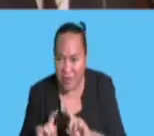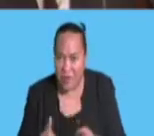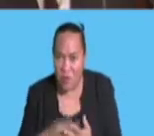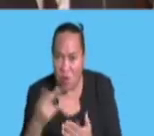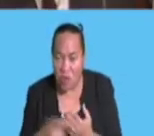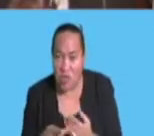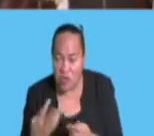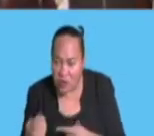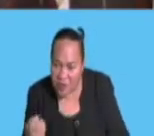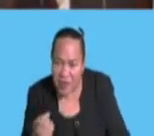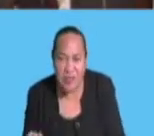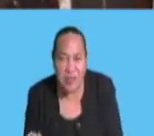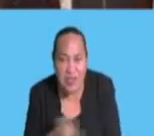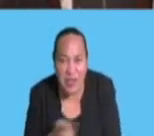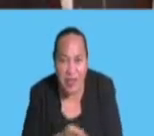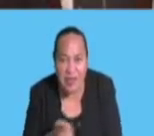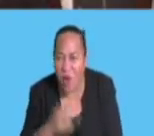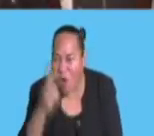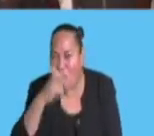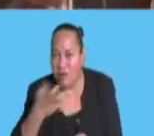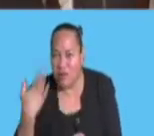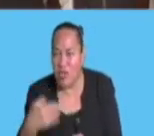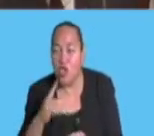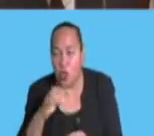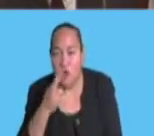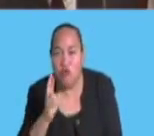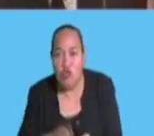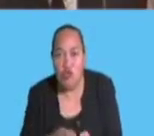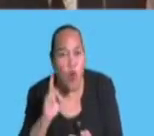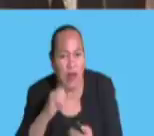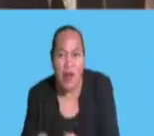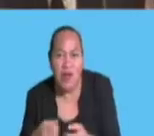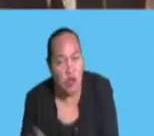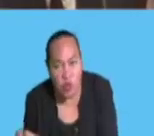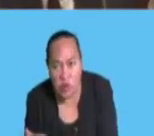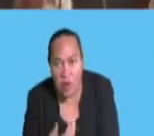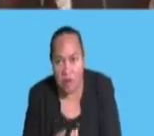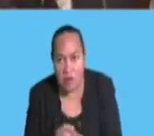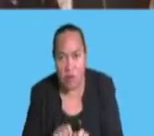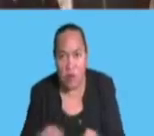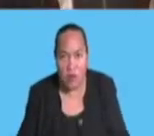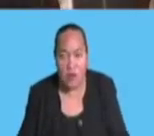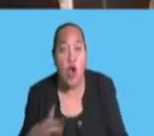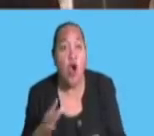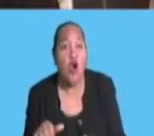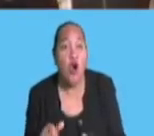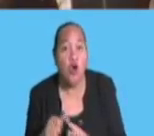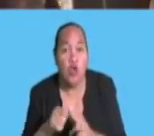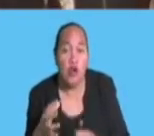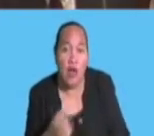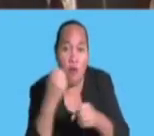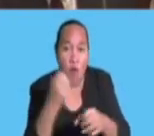the replacement and duplication of aged pipes to reduce water loss. This also includes critical infrastructure upgrades to ensure